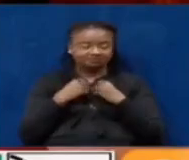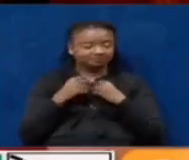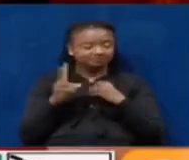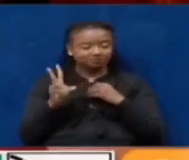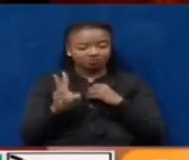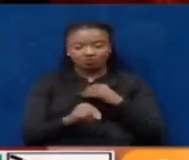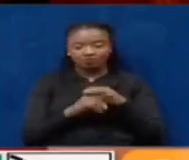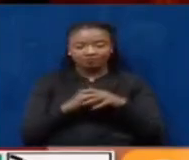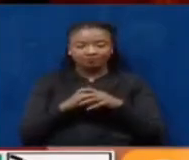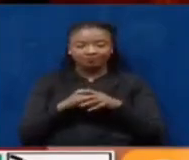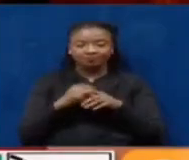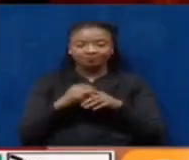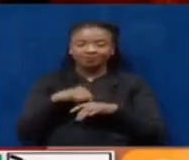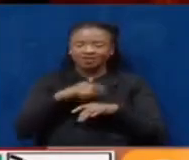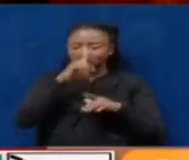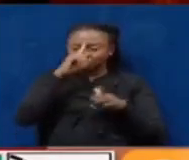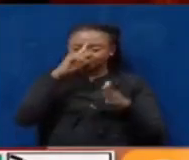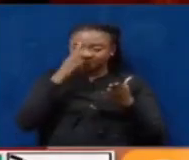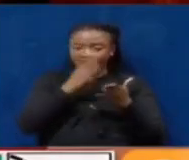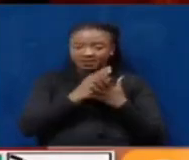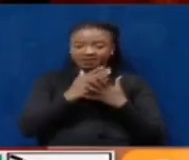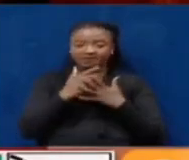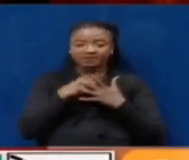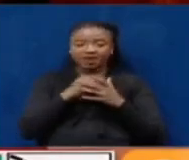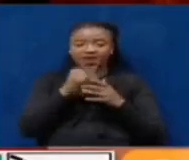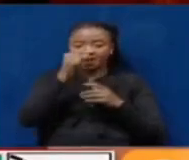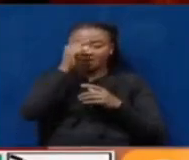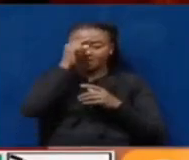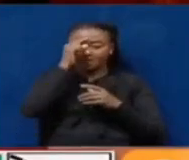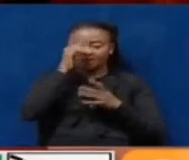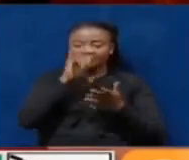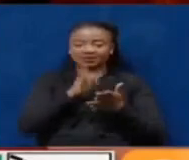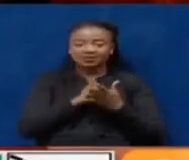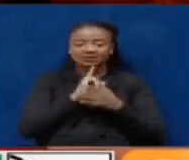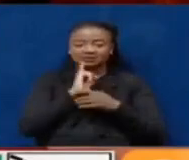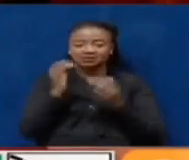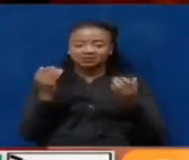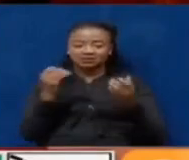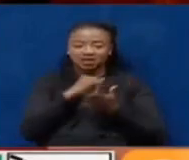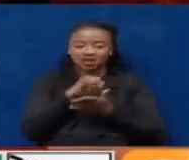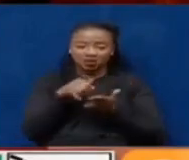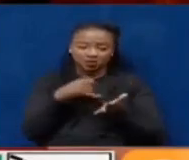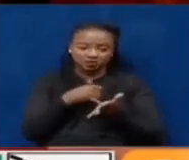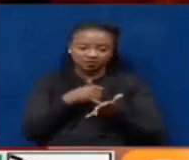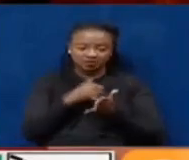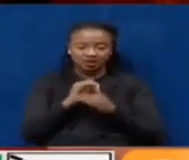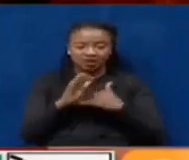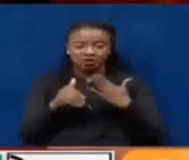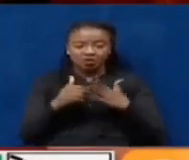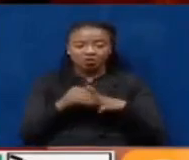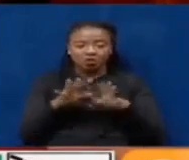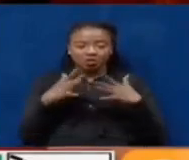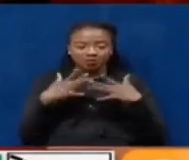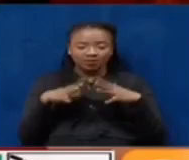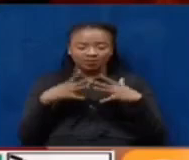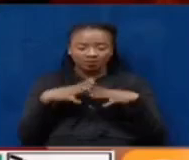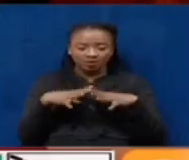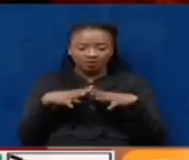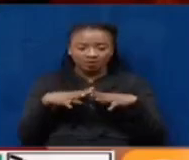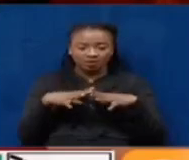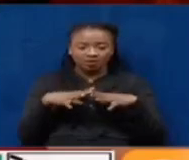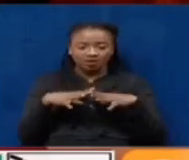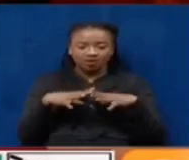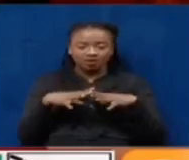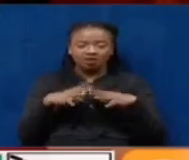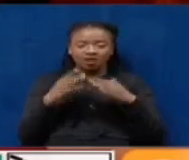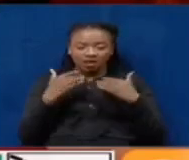in an all-inclusive government where every person and every region have